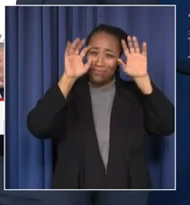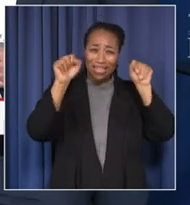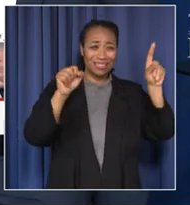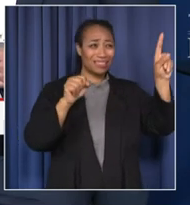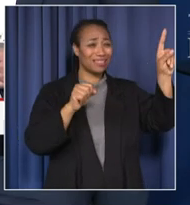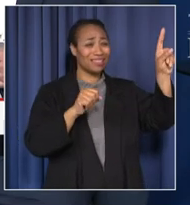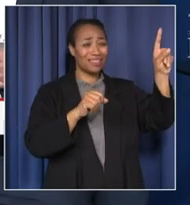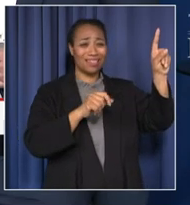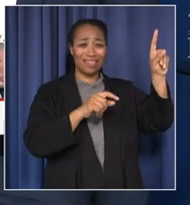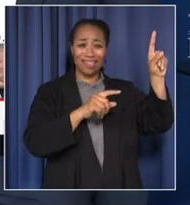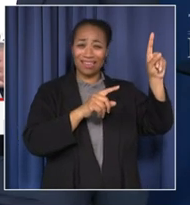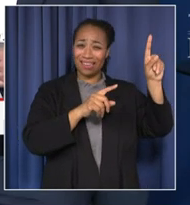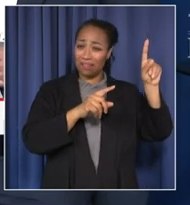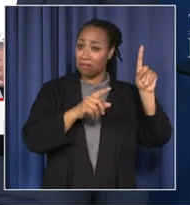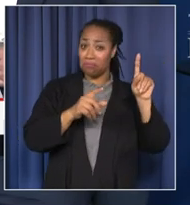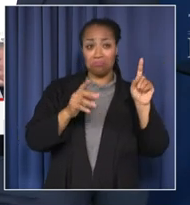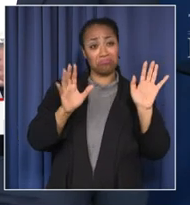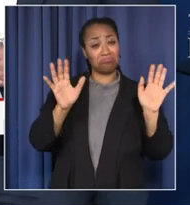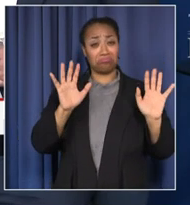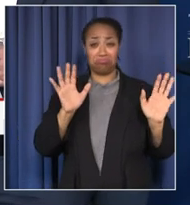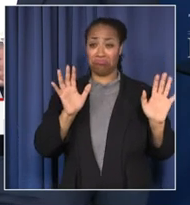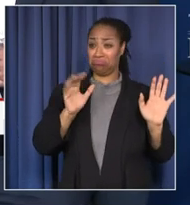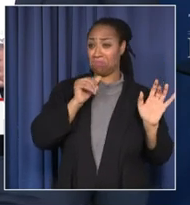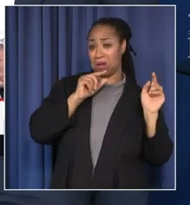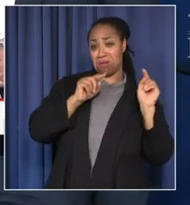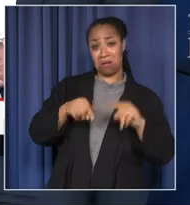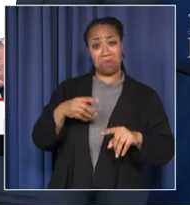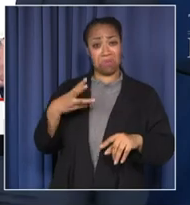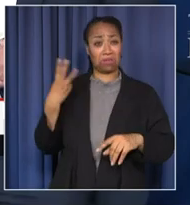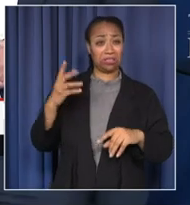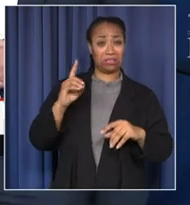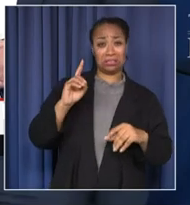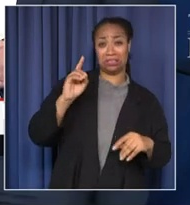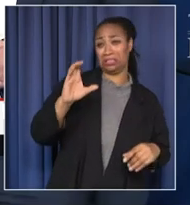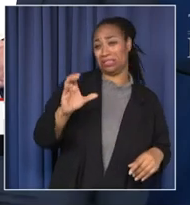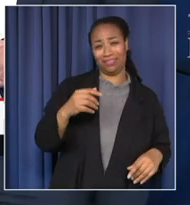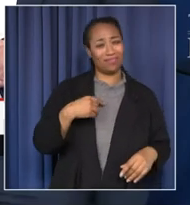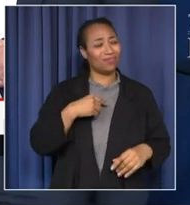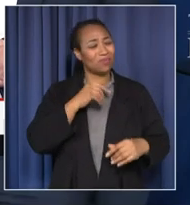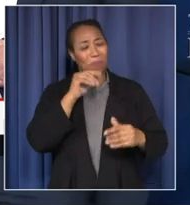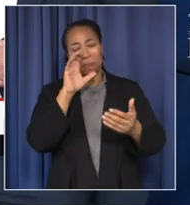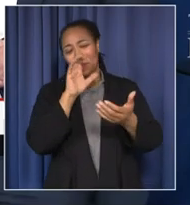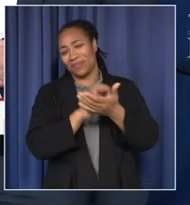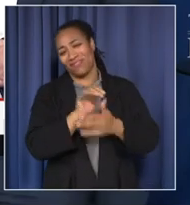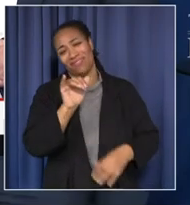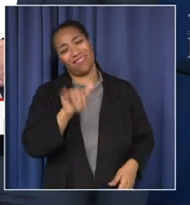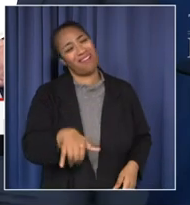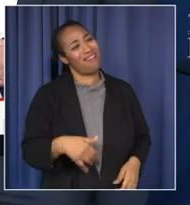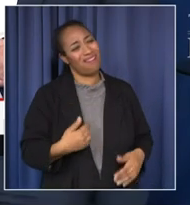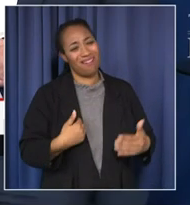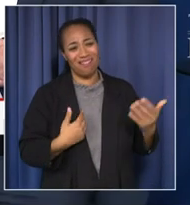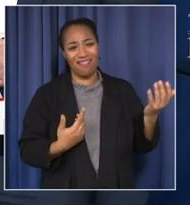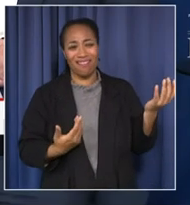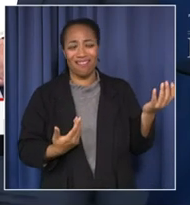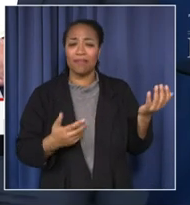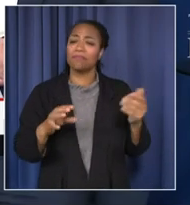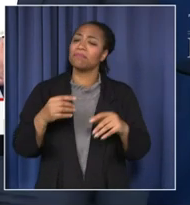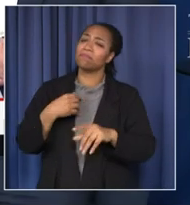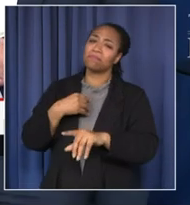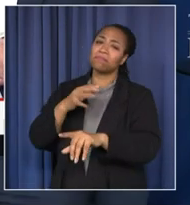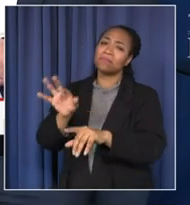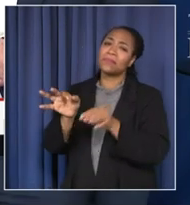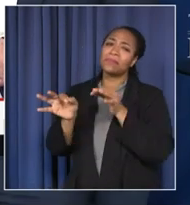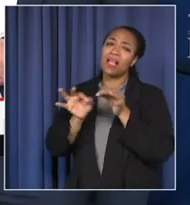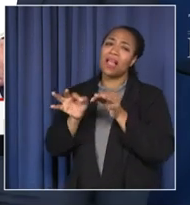not to come to the nation's capital. Let me ask a little bit about Cedar Hill Hospital. So can you give us a status update on Cedar Hill and what's the